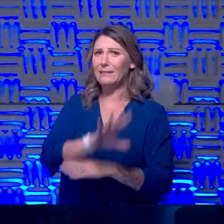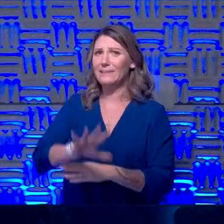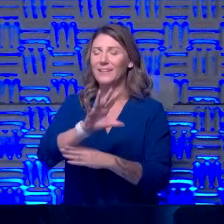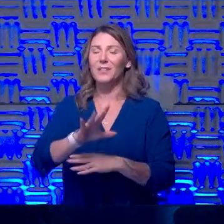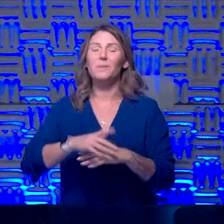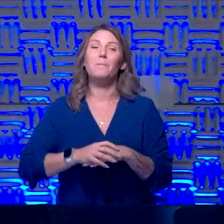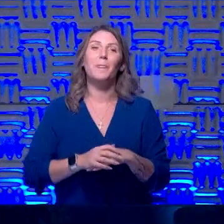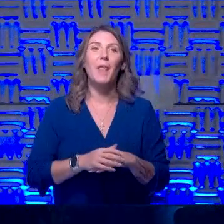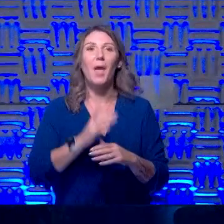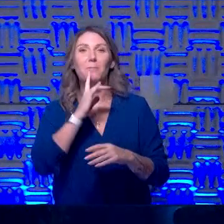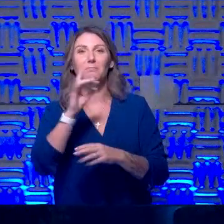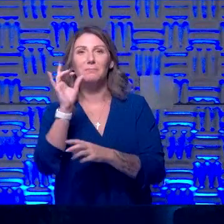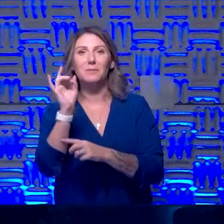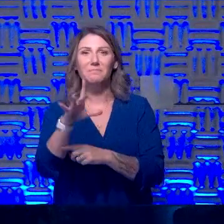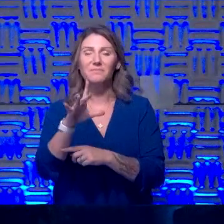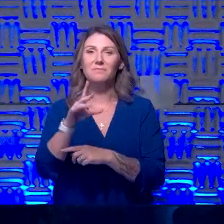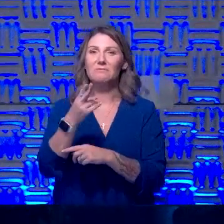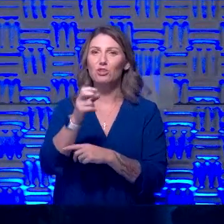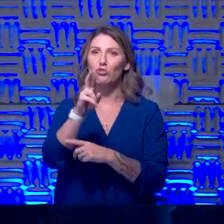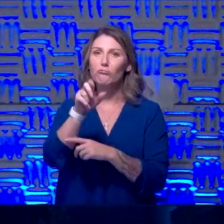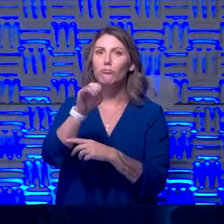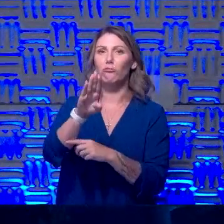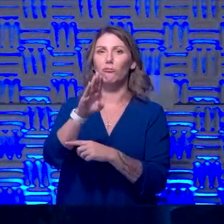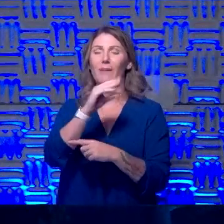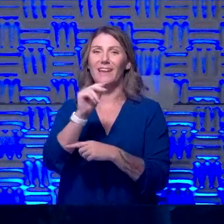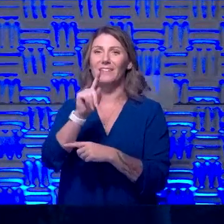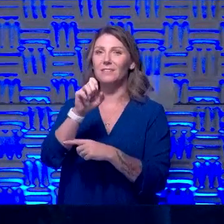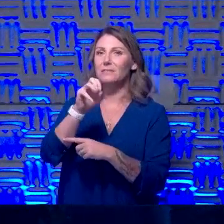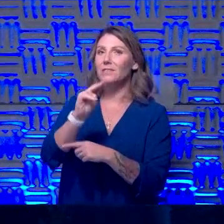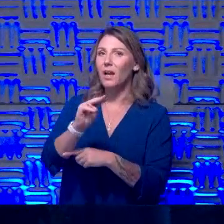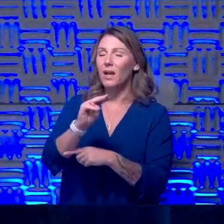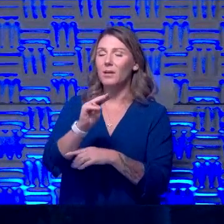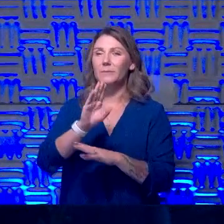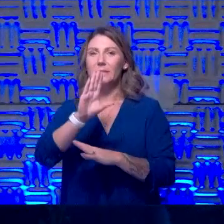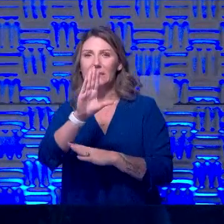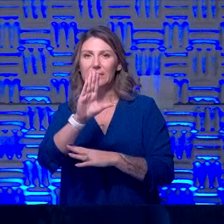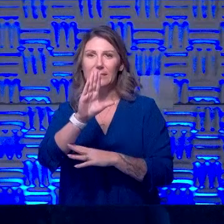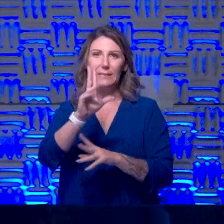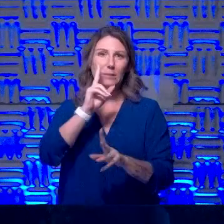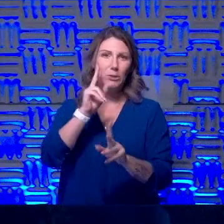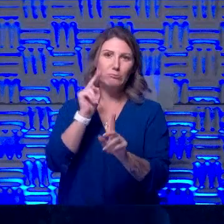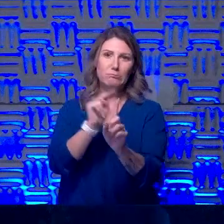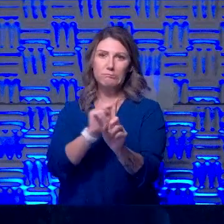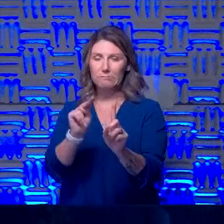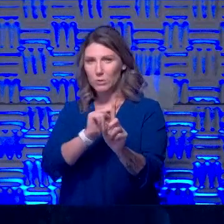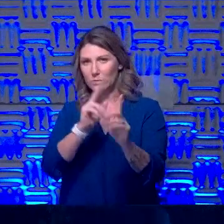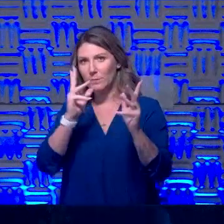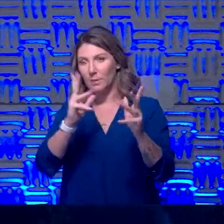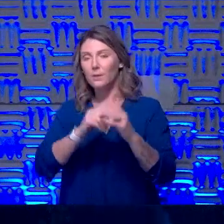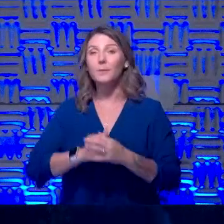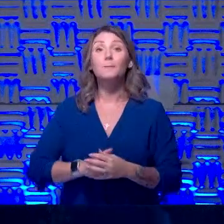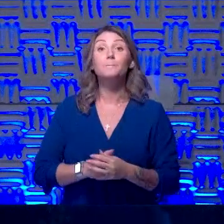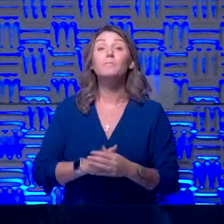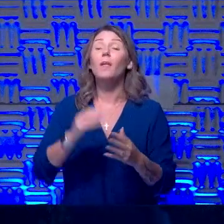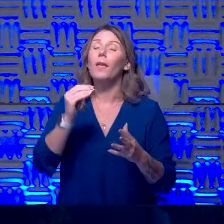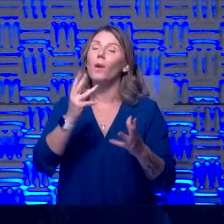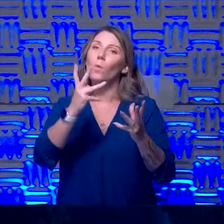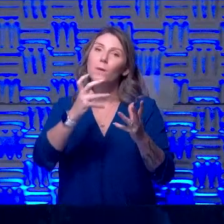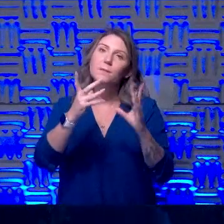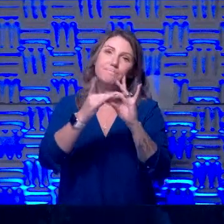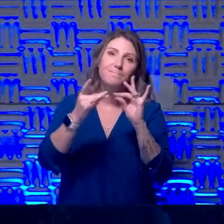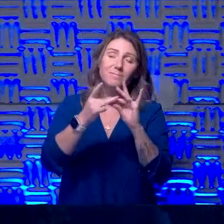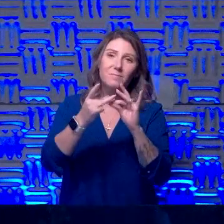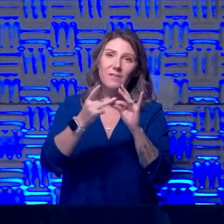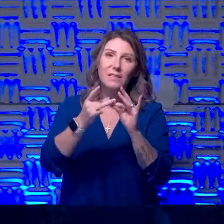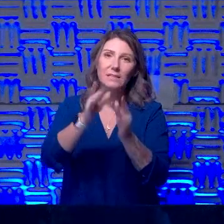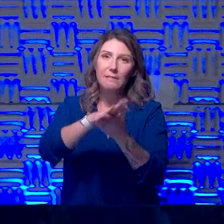take this, and I'm going to pitch it over to Herb and to Tom about their view of that as well. Because just to say as a